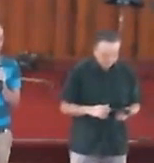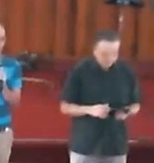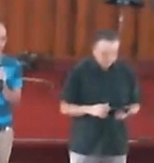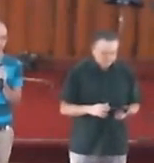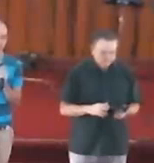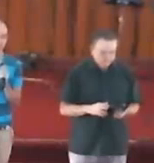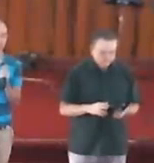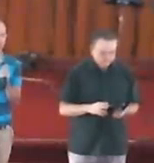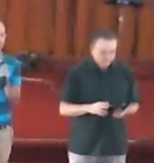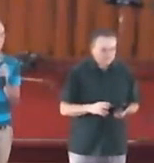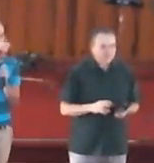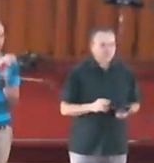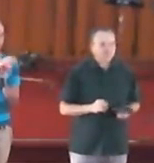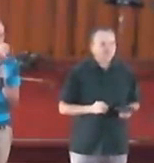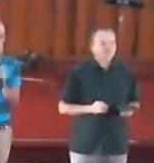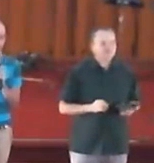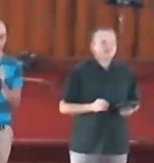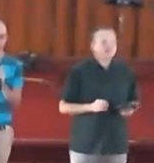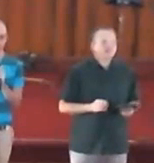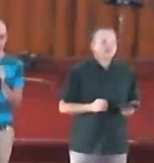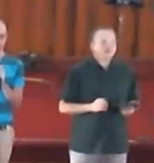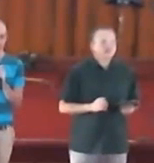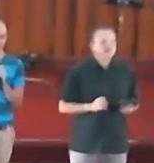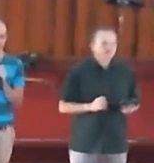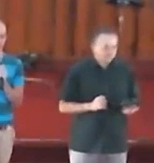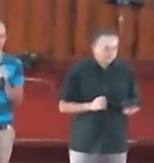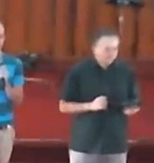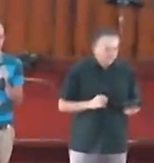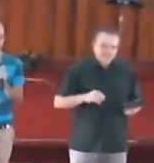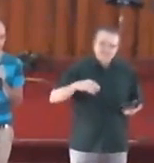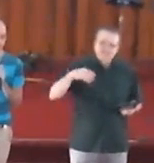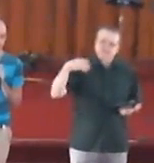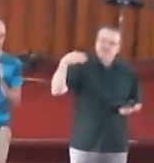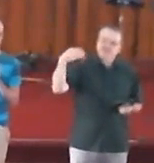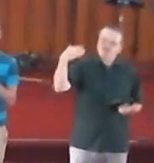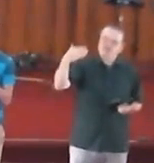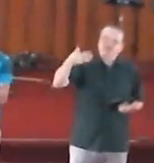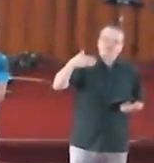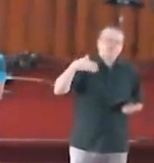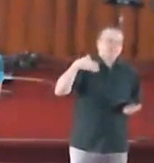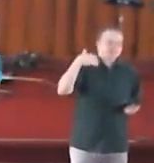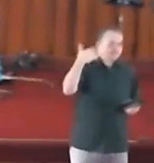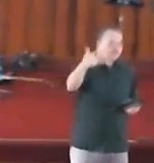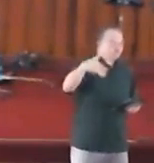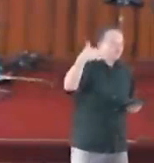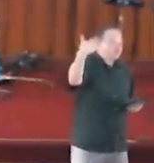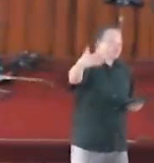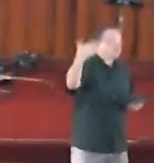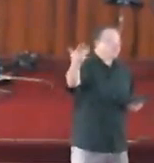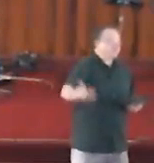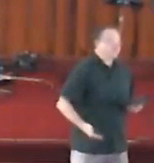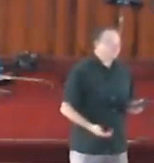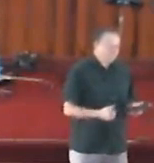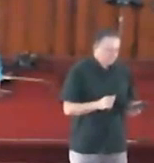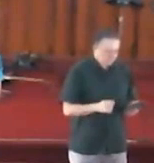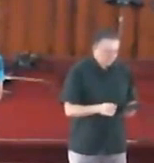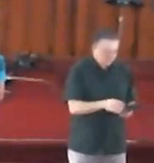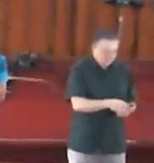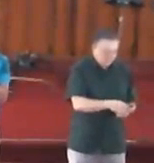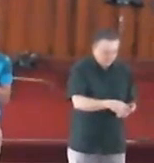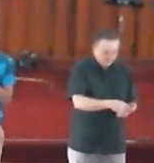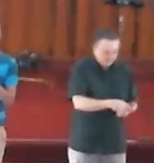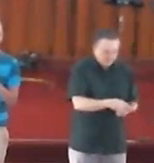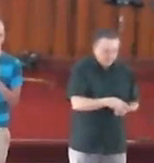Spirit was manifested as tongues of fire on their heads. Y esa experiencia se repitió varias veces. And